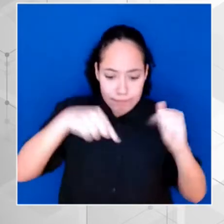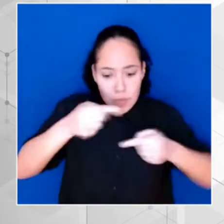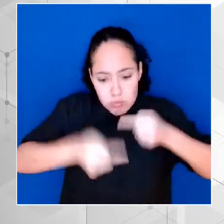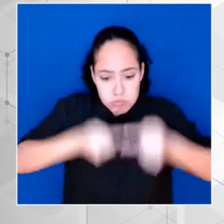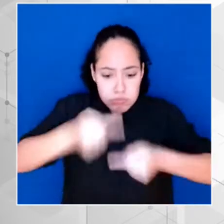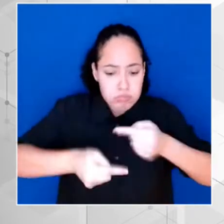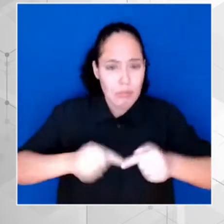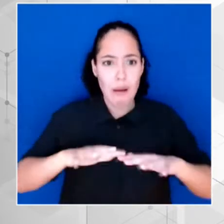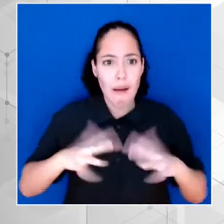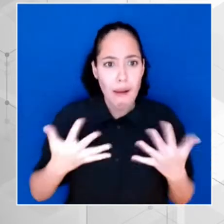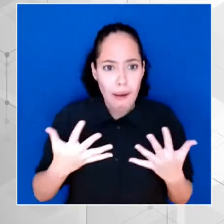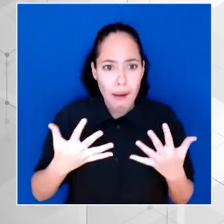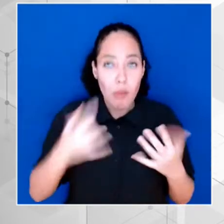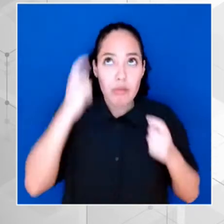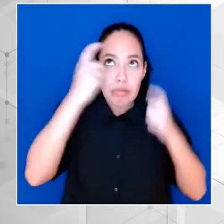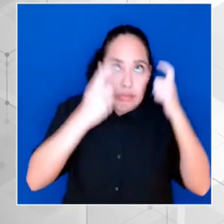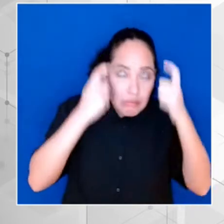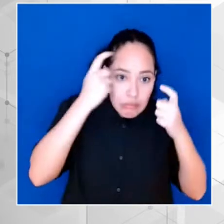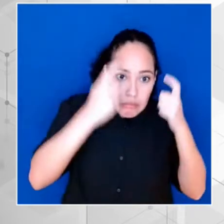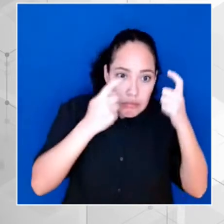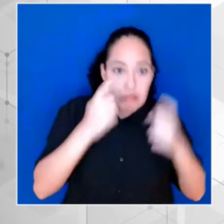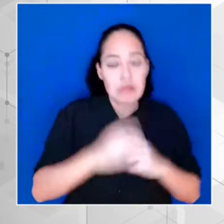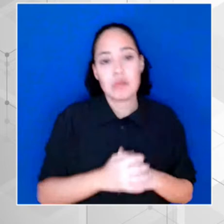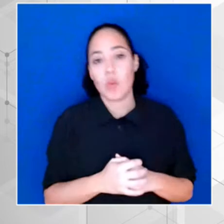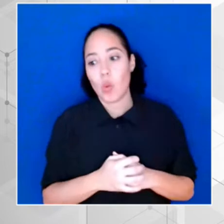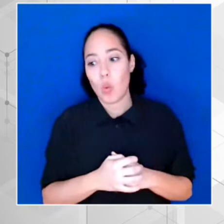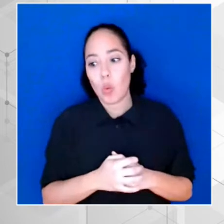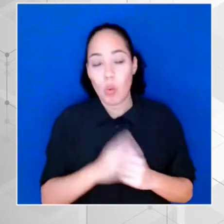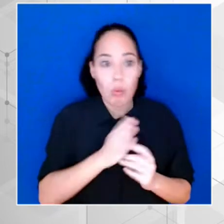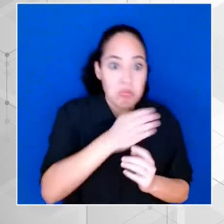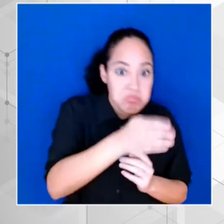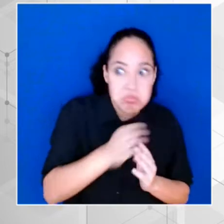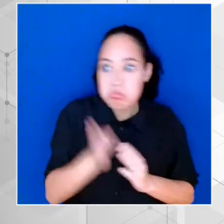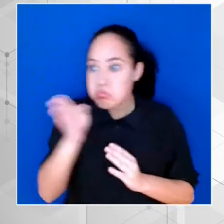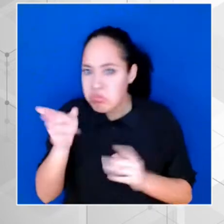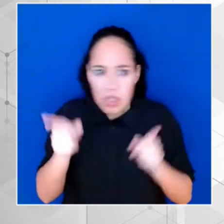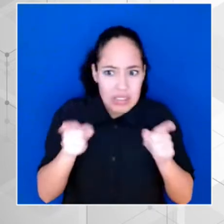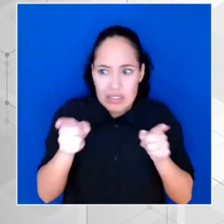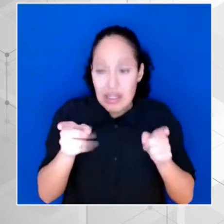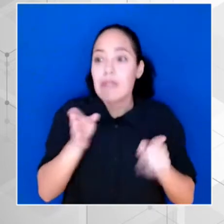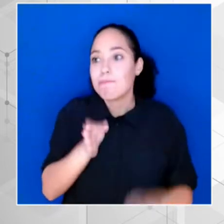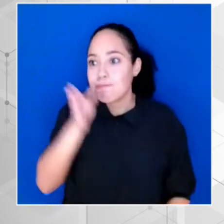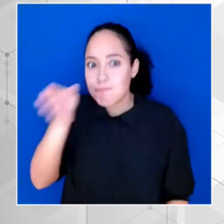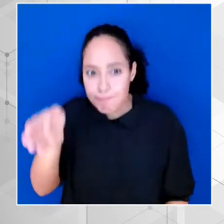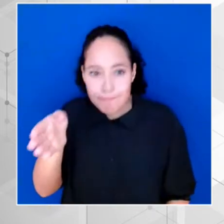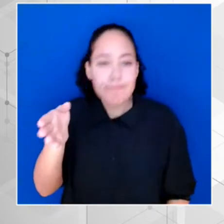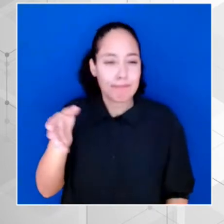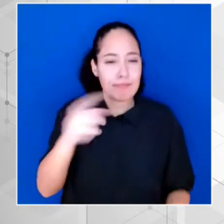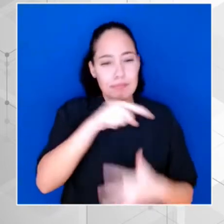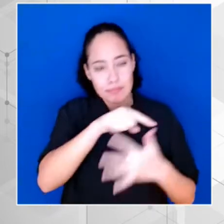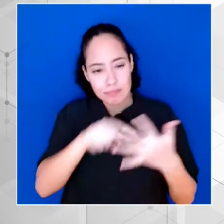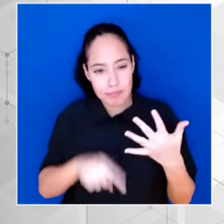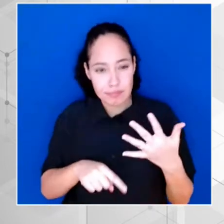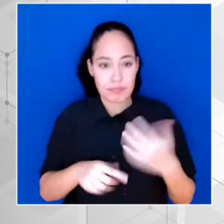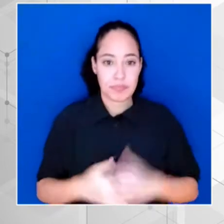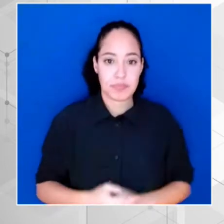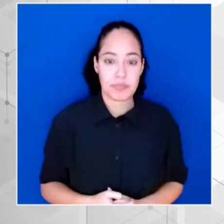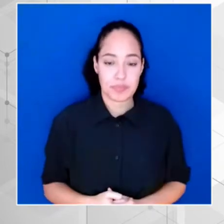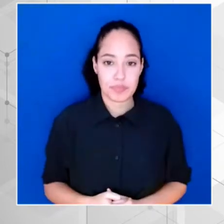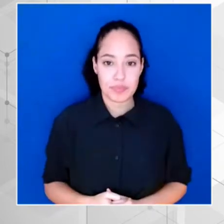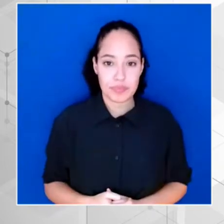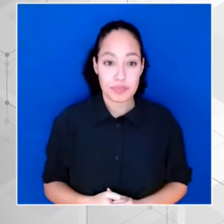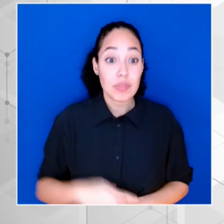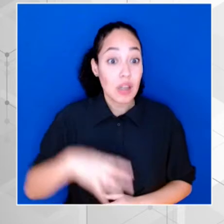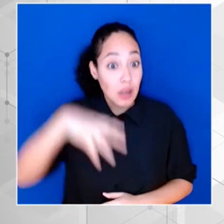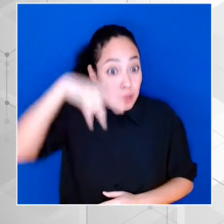Executive function includes tasks that help us learn new information, to remember and retrieve information that we've learned in the past, and we use